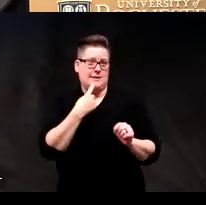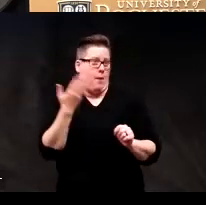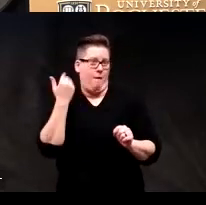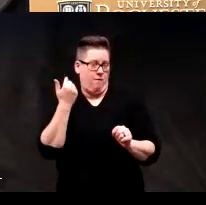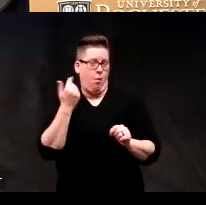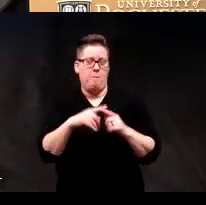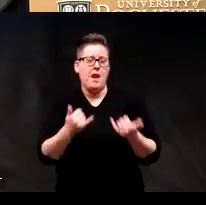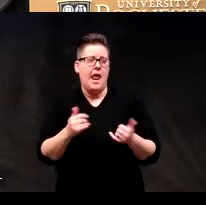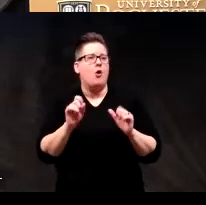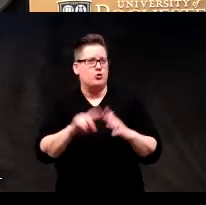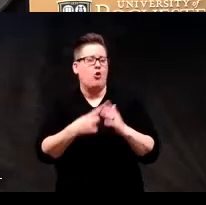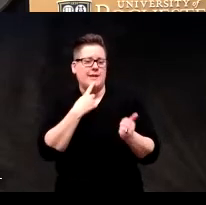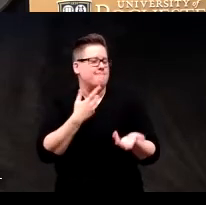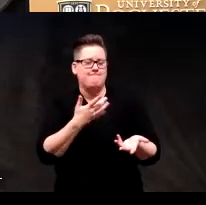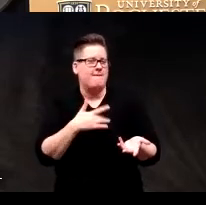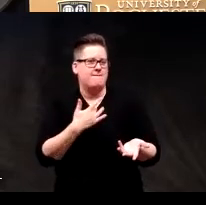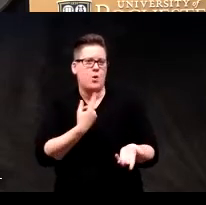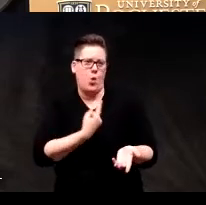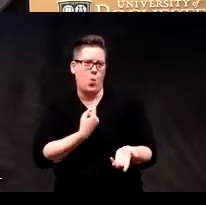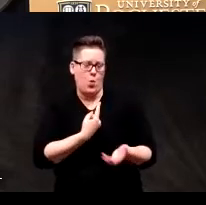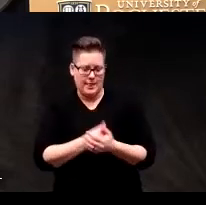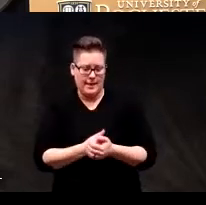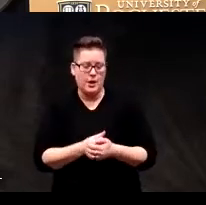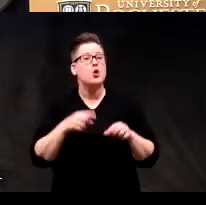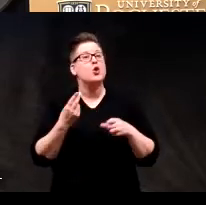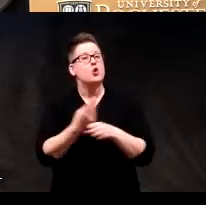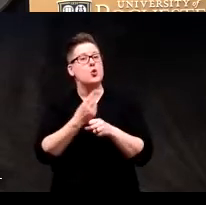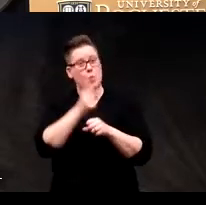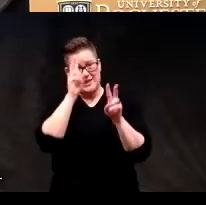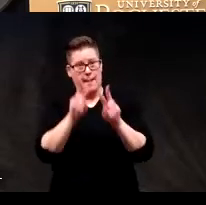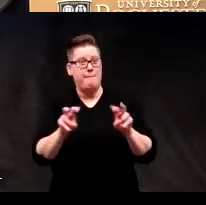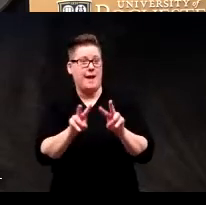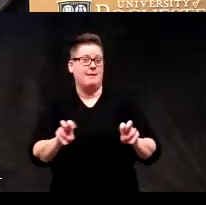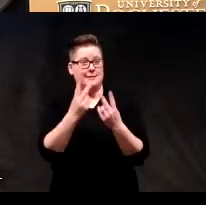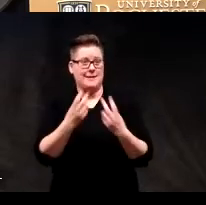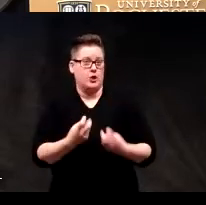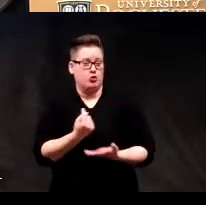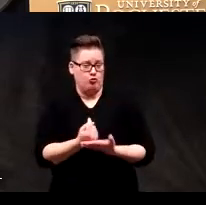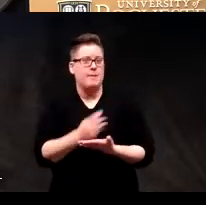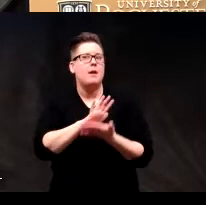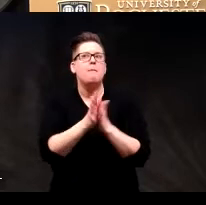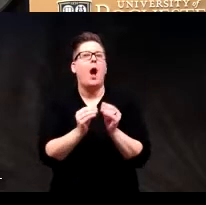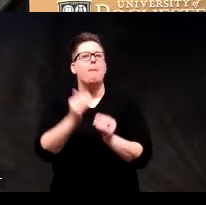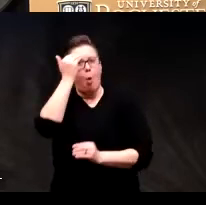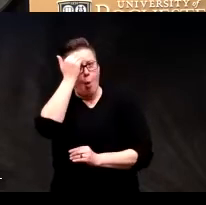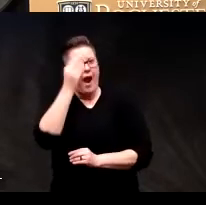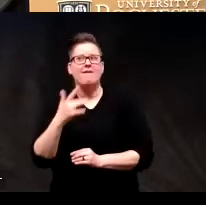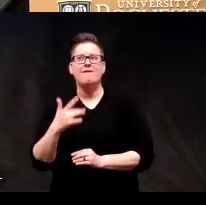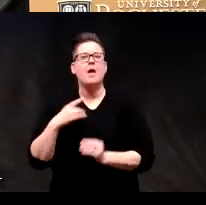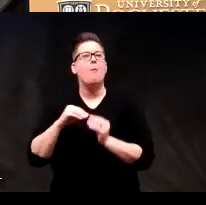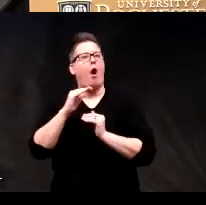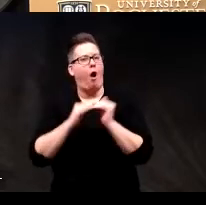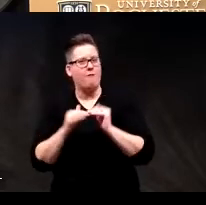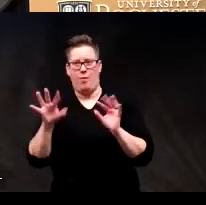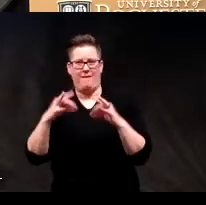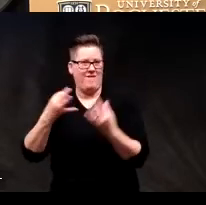work. And through the mentalization-based treatment, she's become more aware of and comfortable with the dynamics